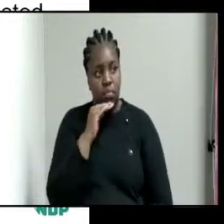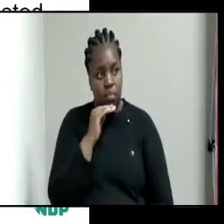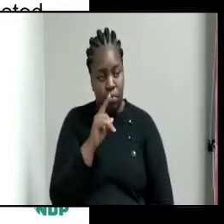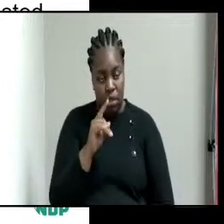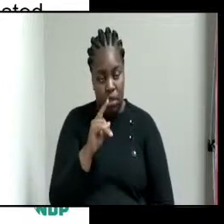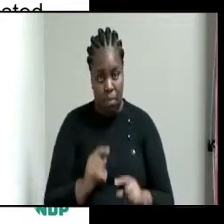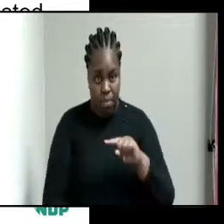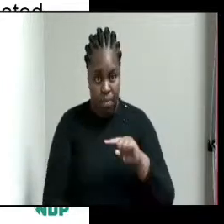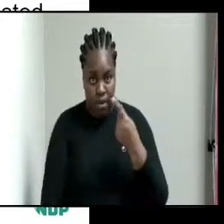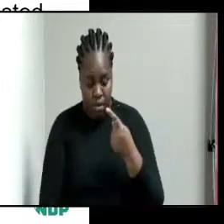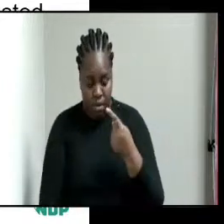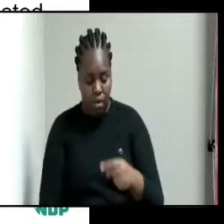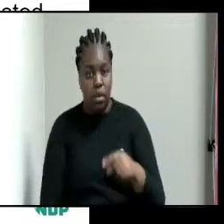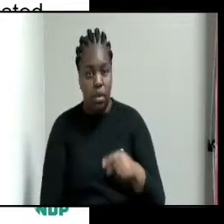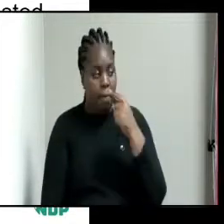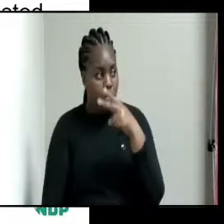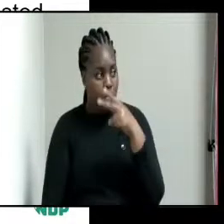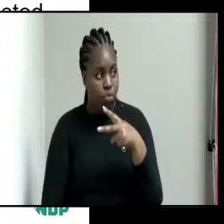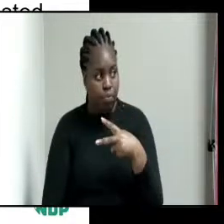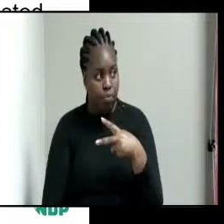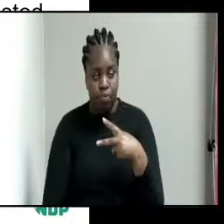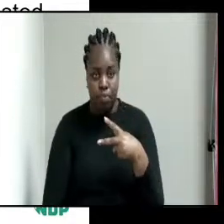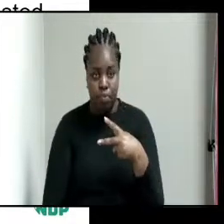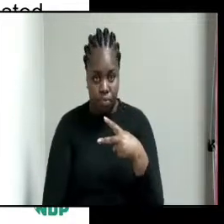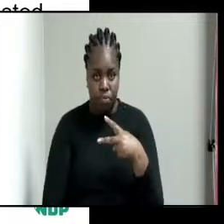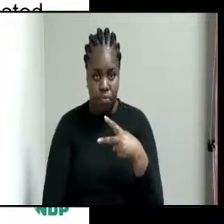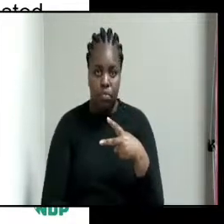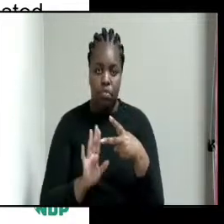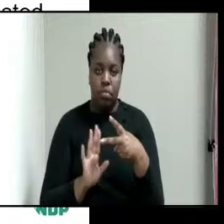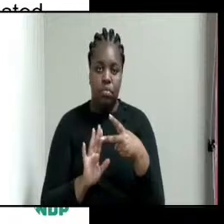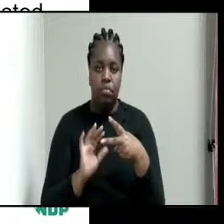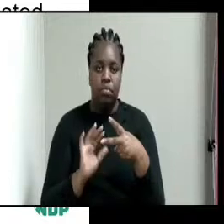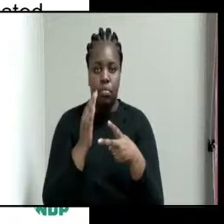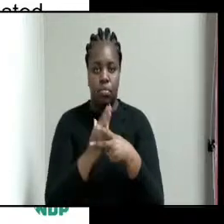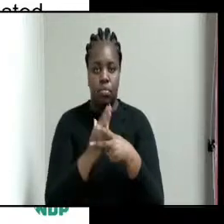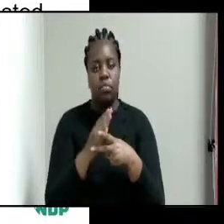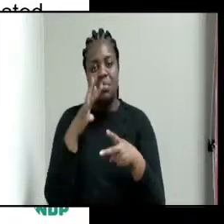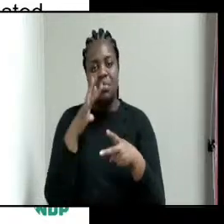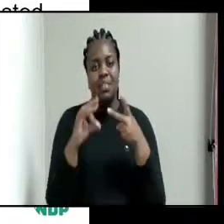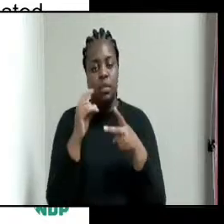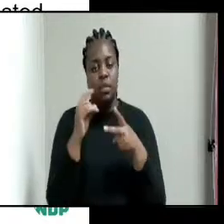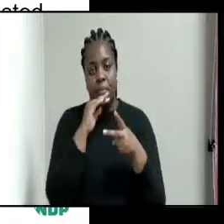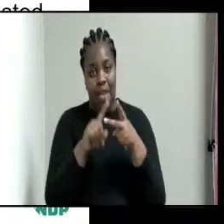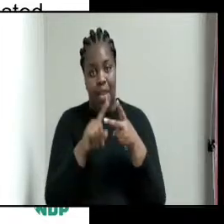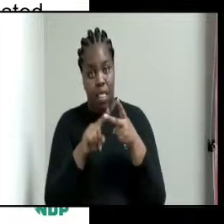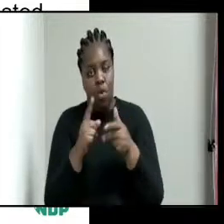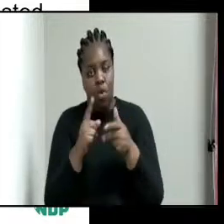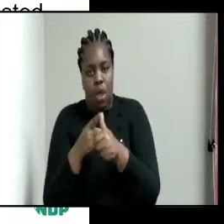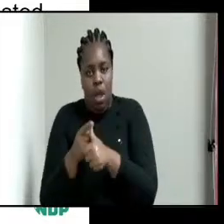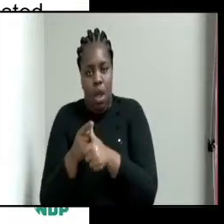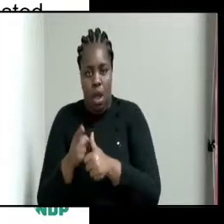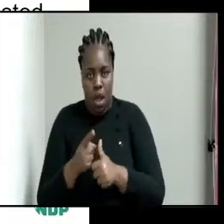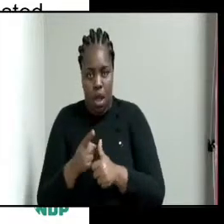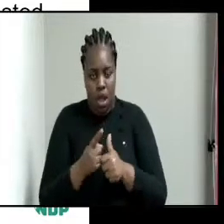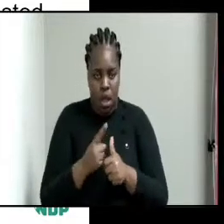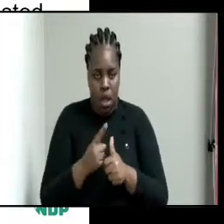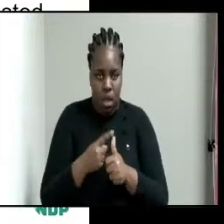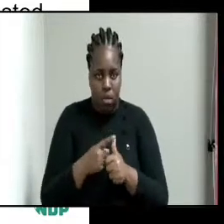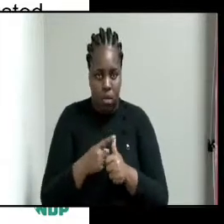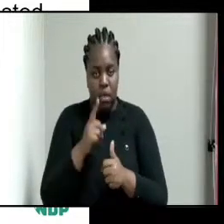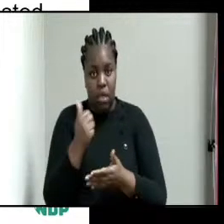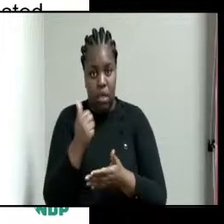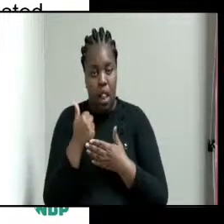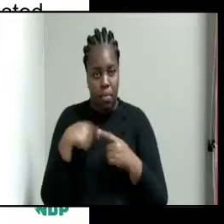a step number 1. And step number 2, deprivation count analysis. So here we counting, MODA is affording us